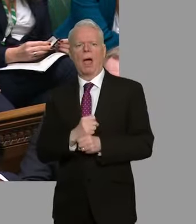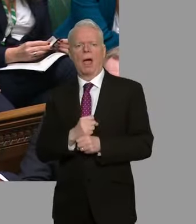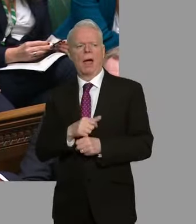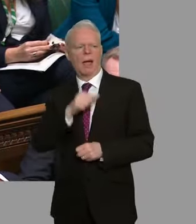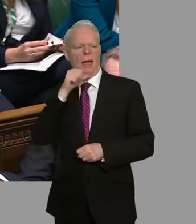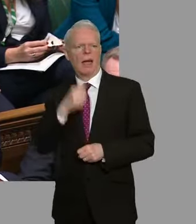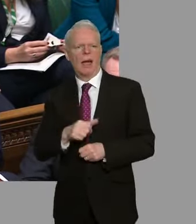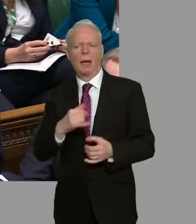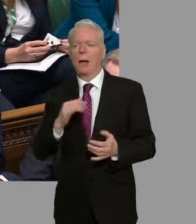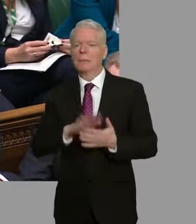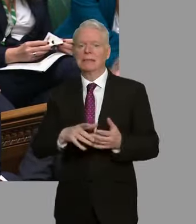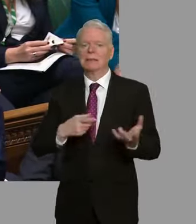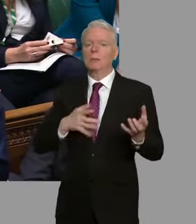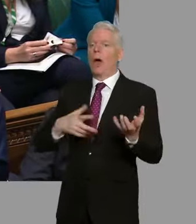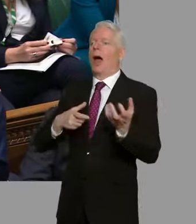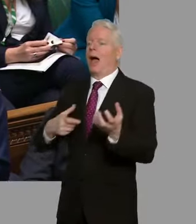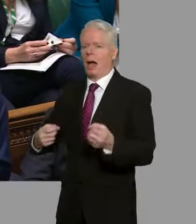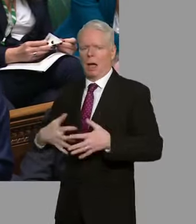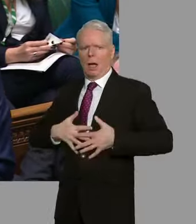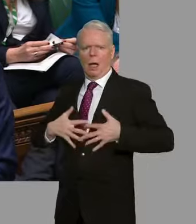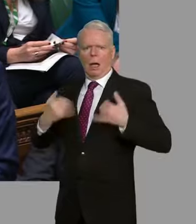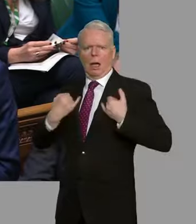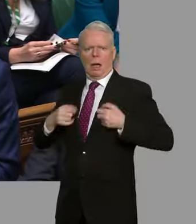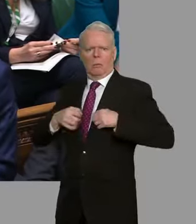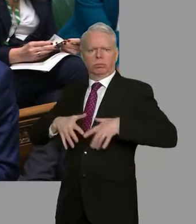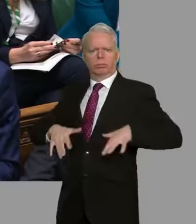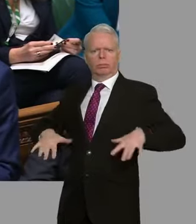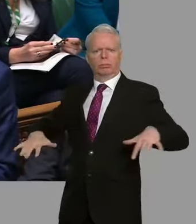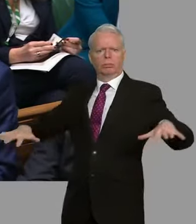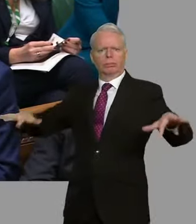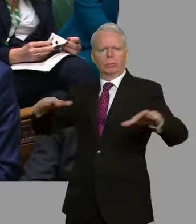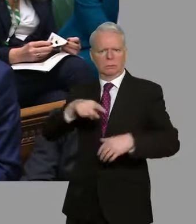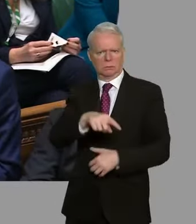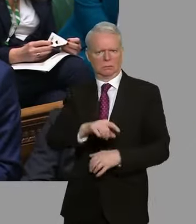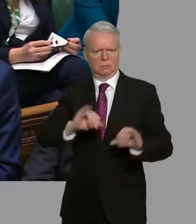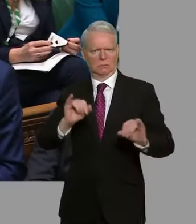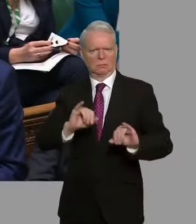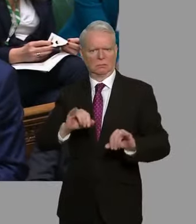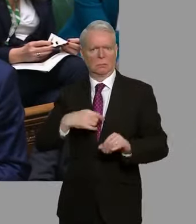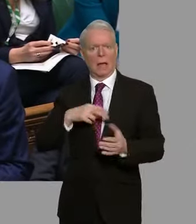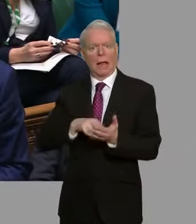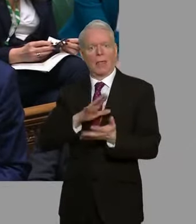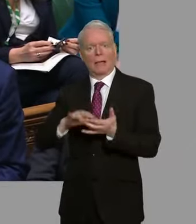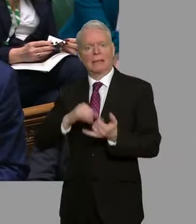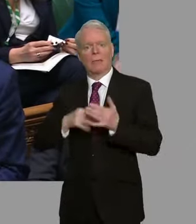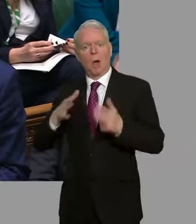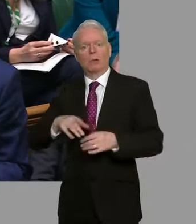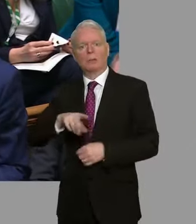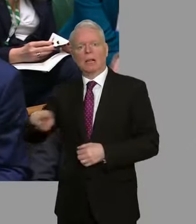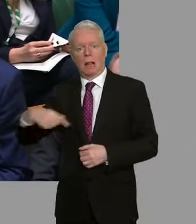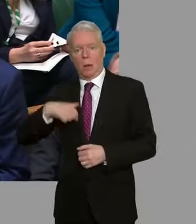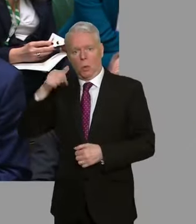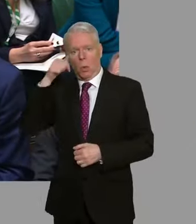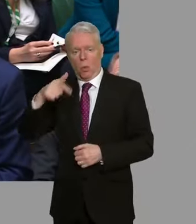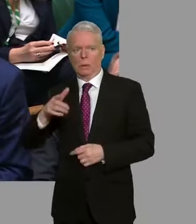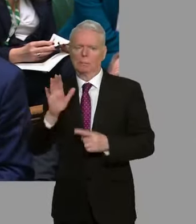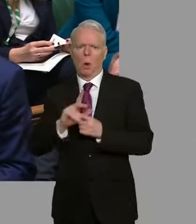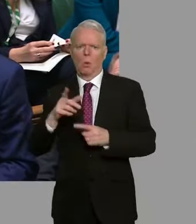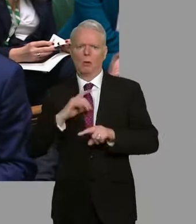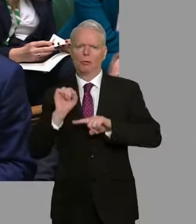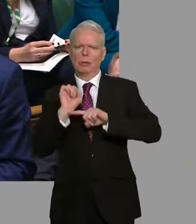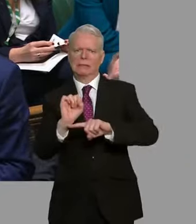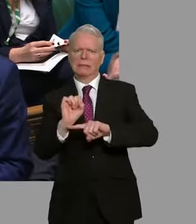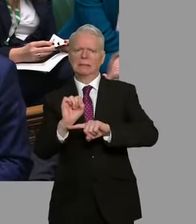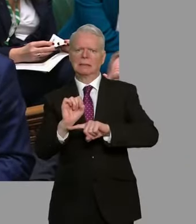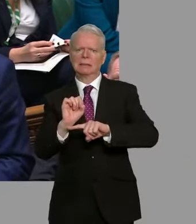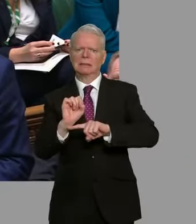Minister consider supporting the Ukrainian war effort by providing rapid diagnostic tests which can be used in the field and in civilian hospitals,